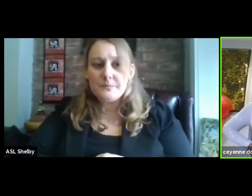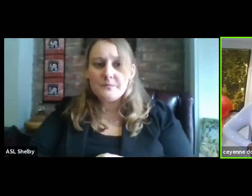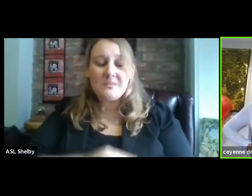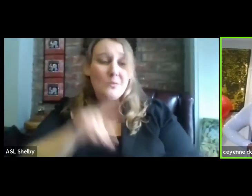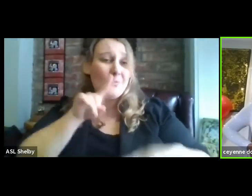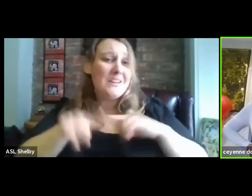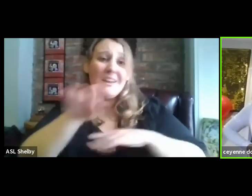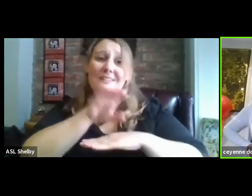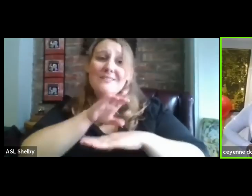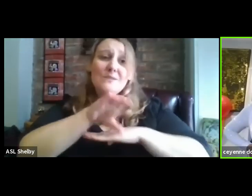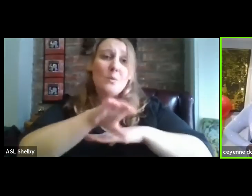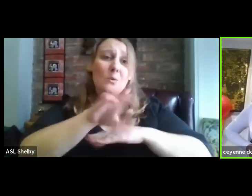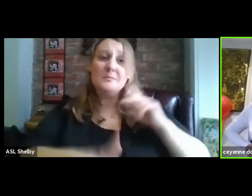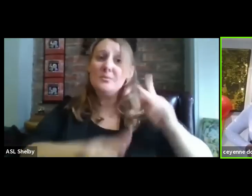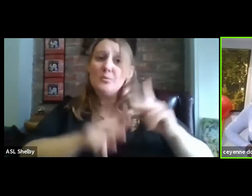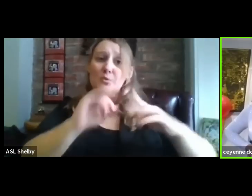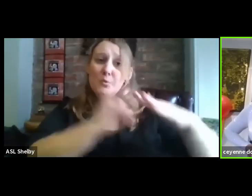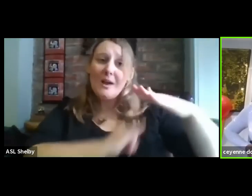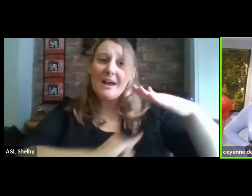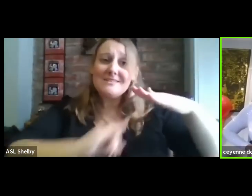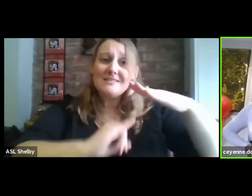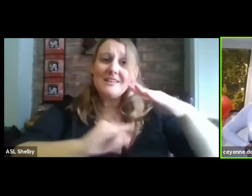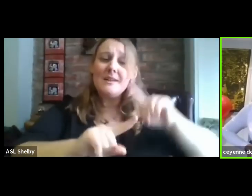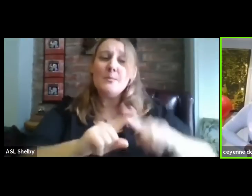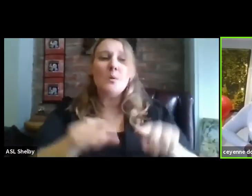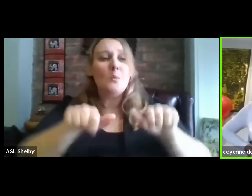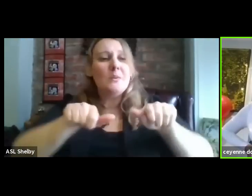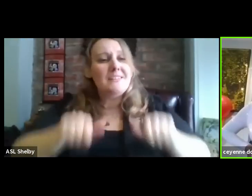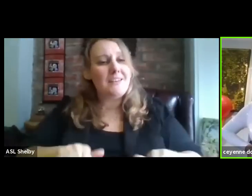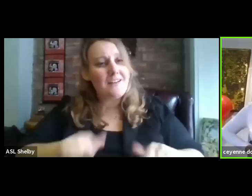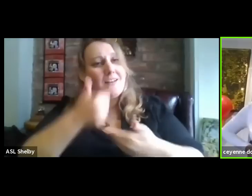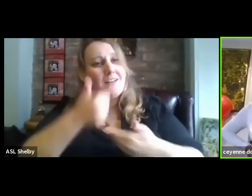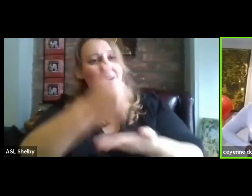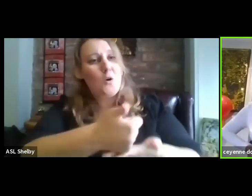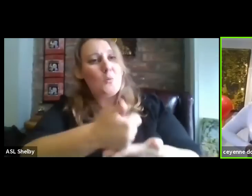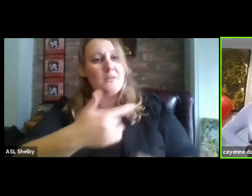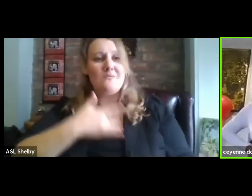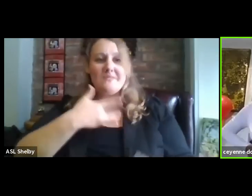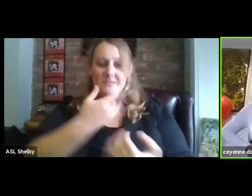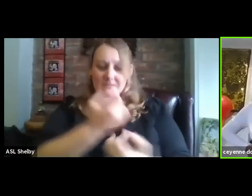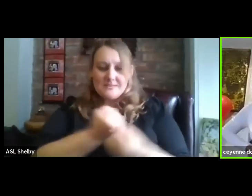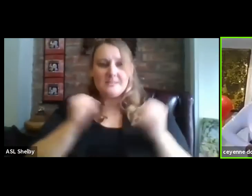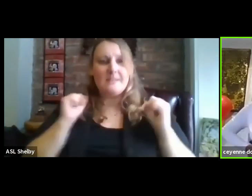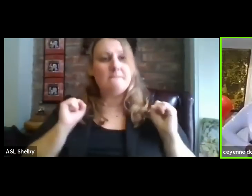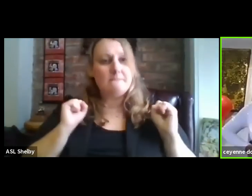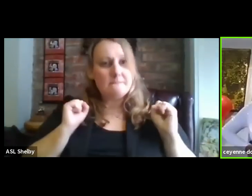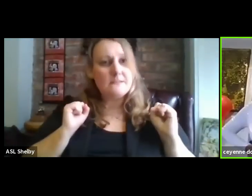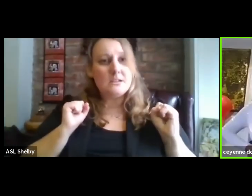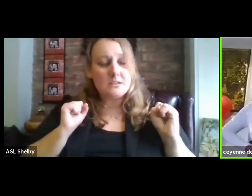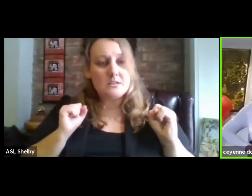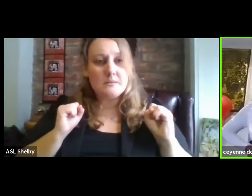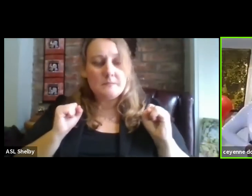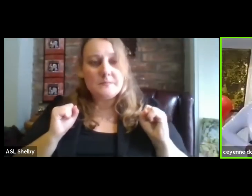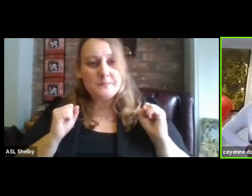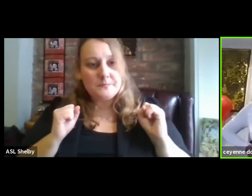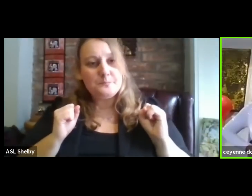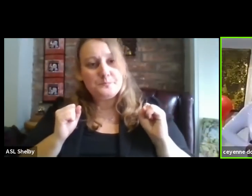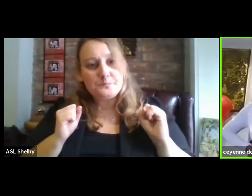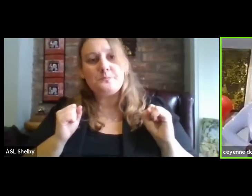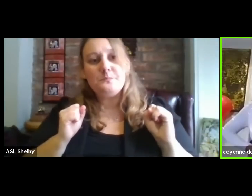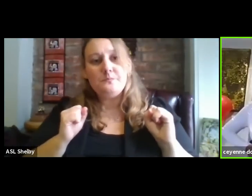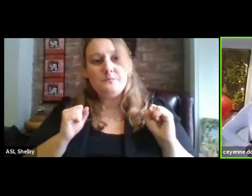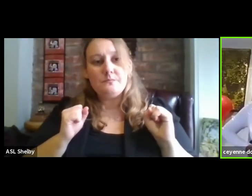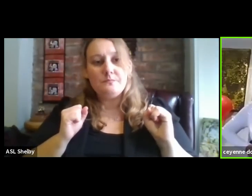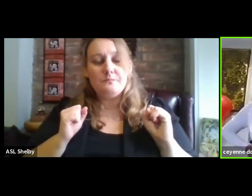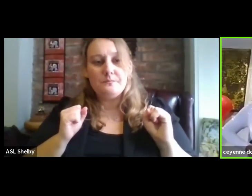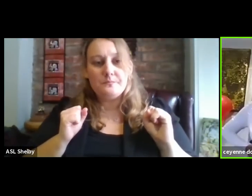is shelter them in place, make them feel wanted, make them feel secure. I know at 50 something years old, I'm